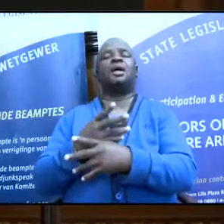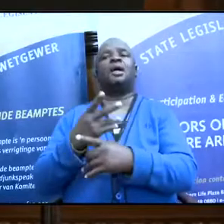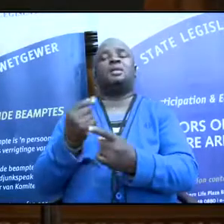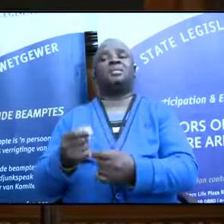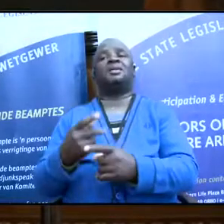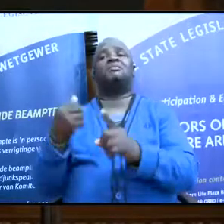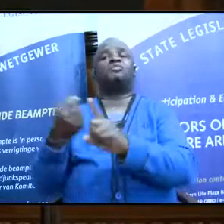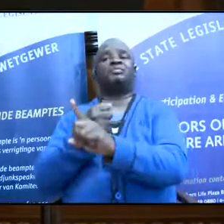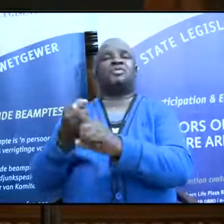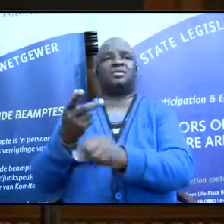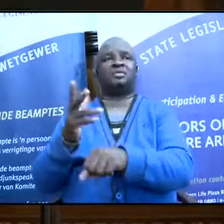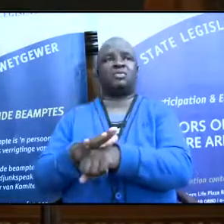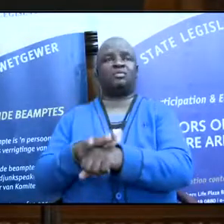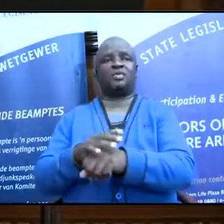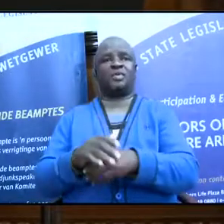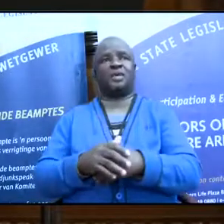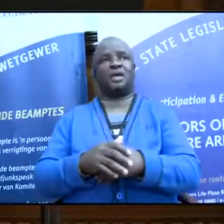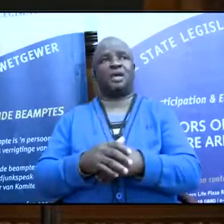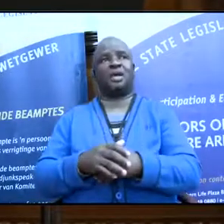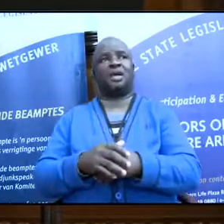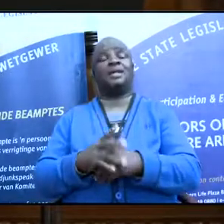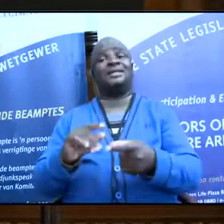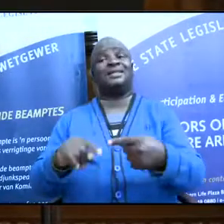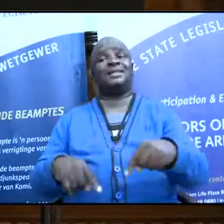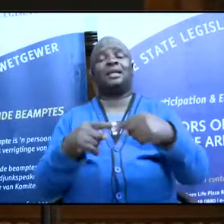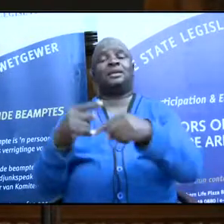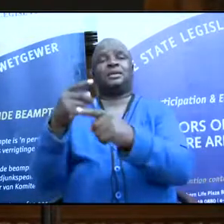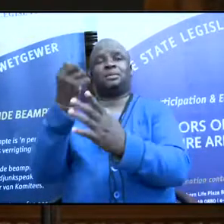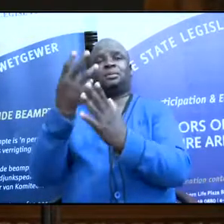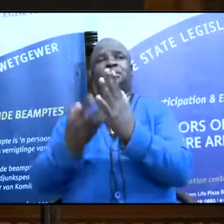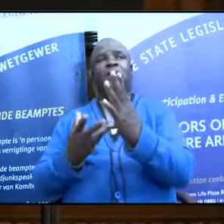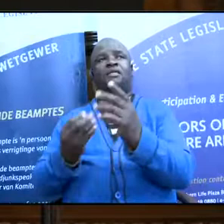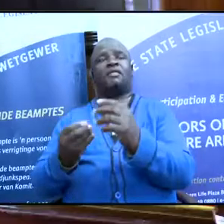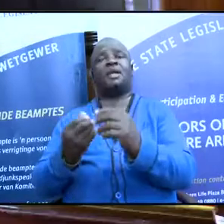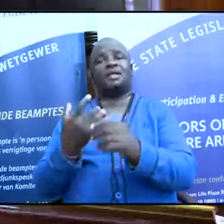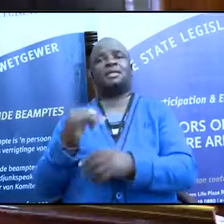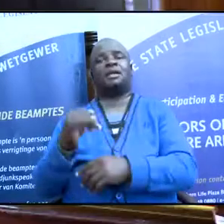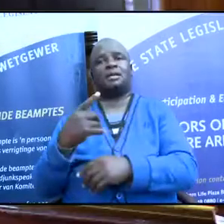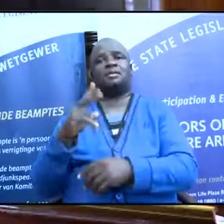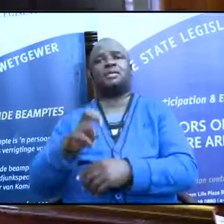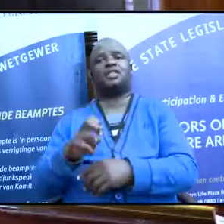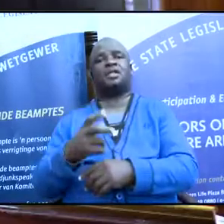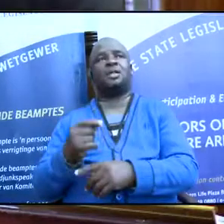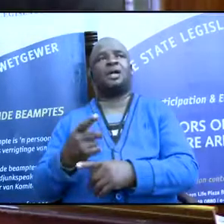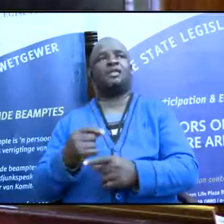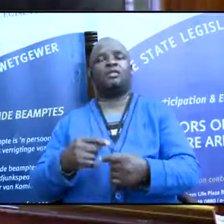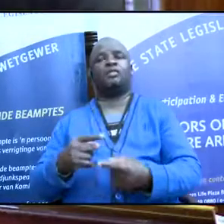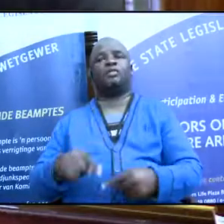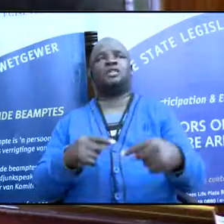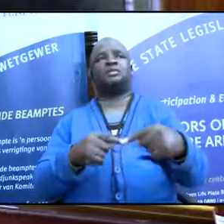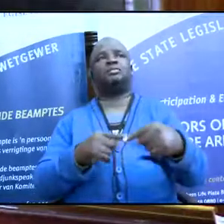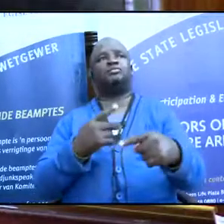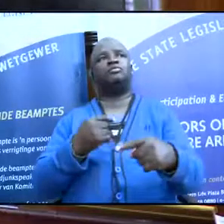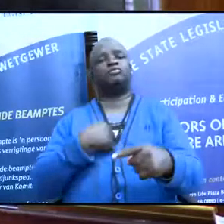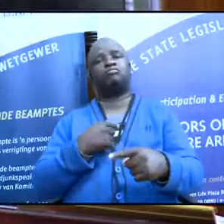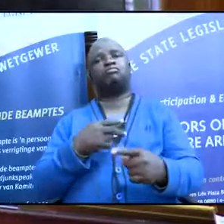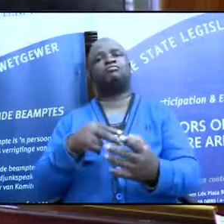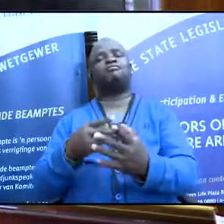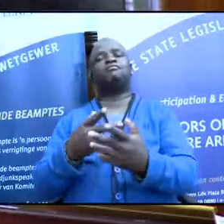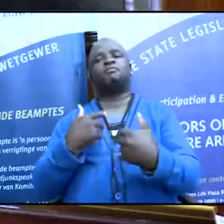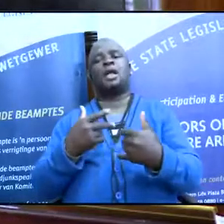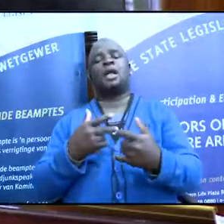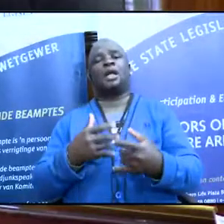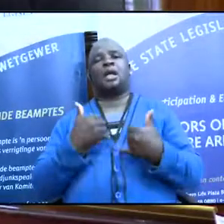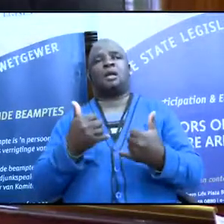mentioned before while there are many challenges we still need to confront we stand to appreciate and